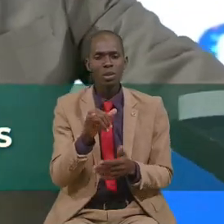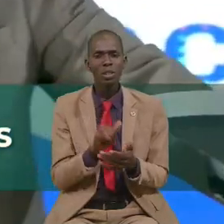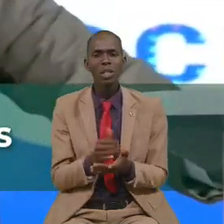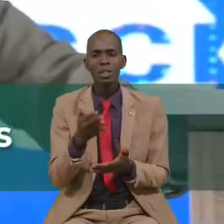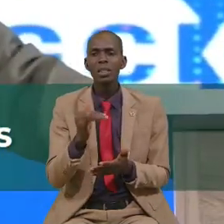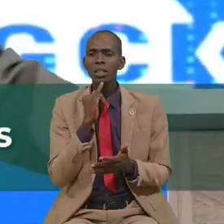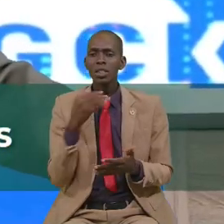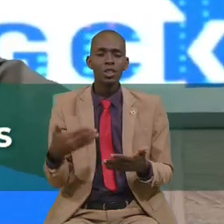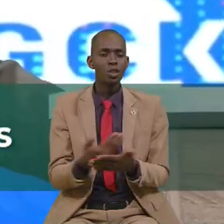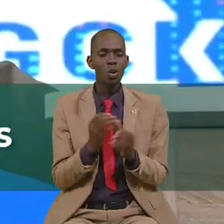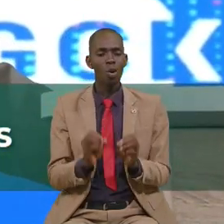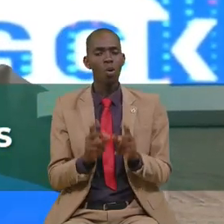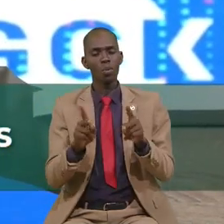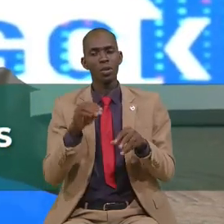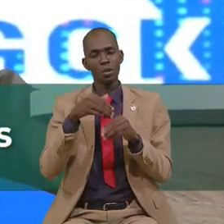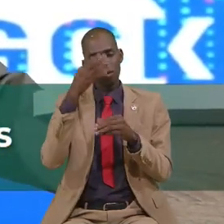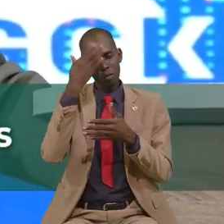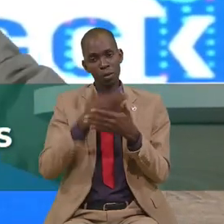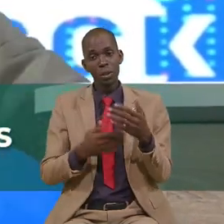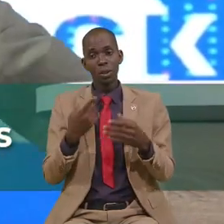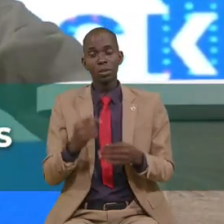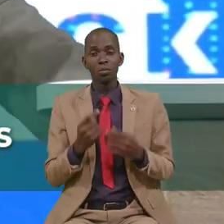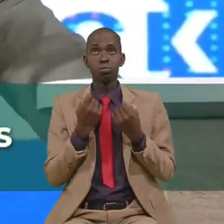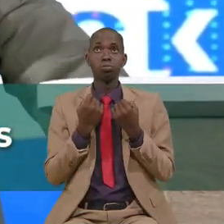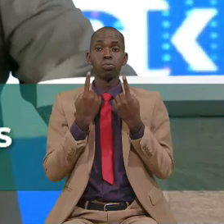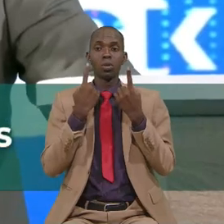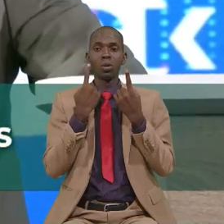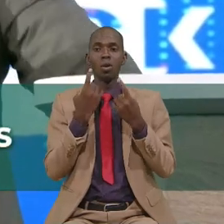you up. The waking up of